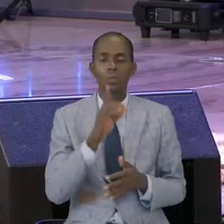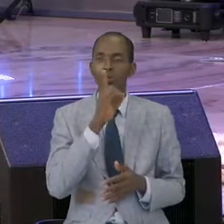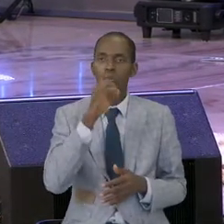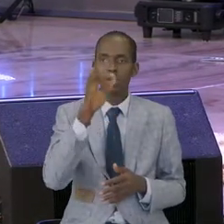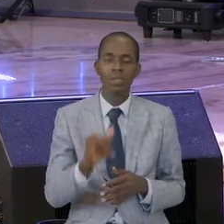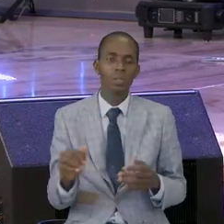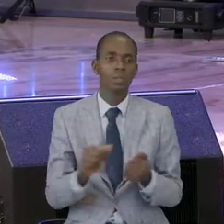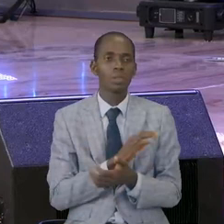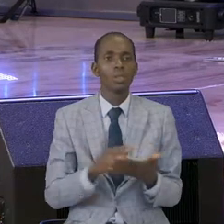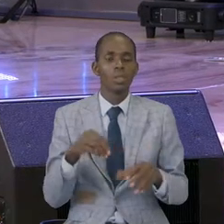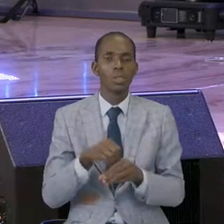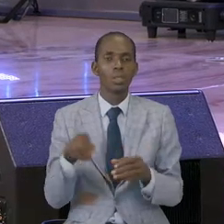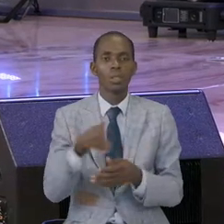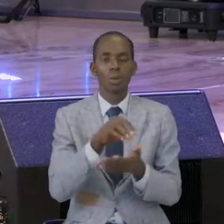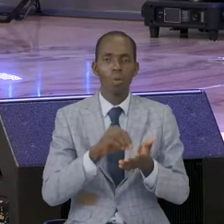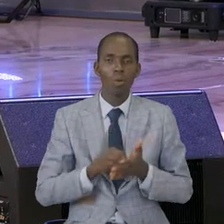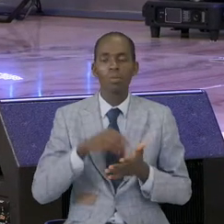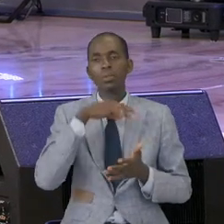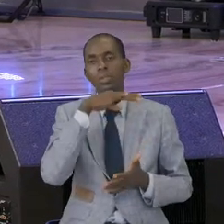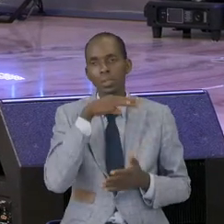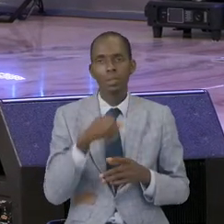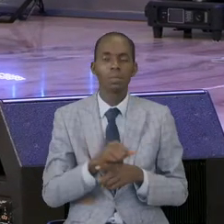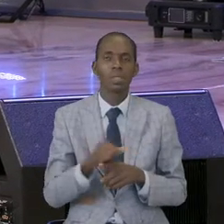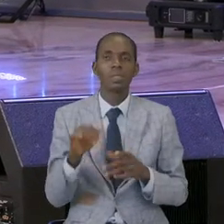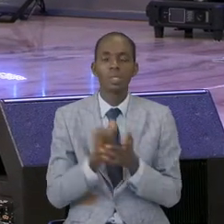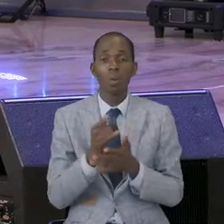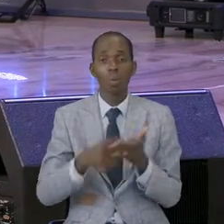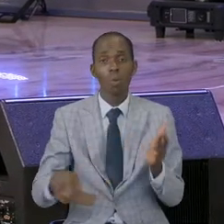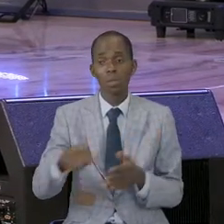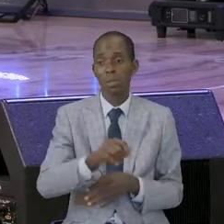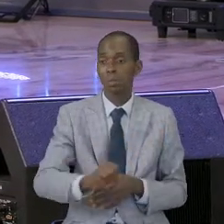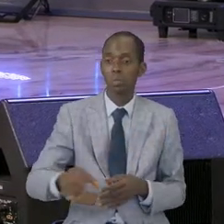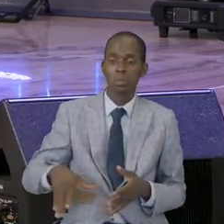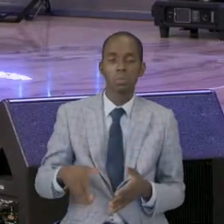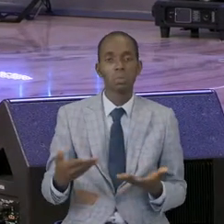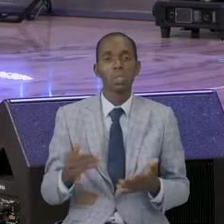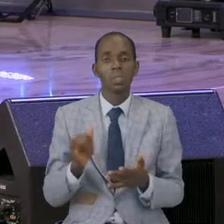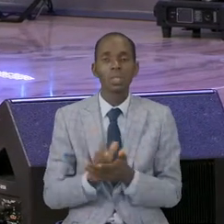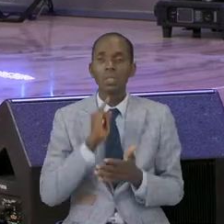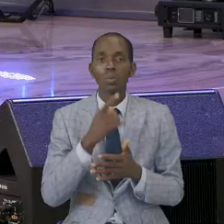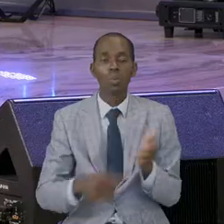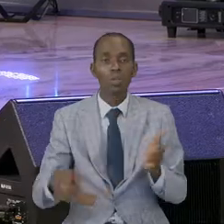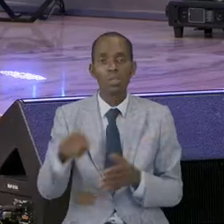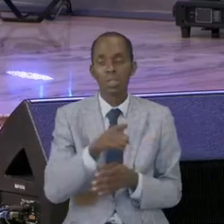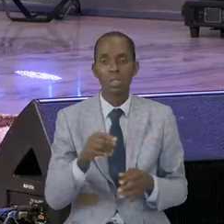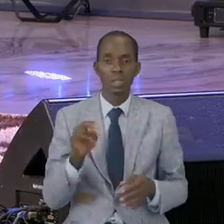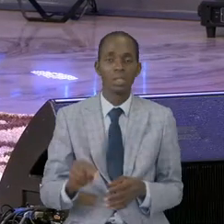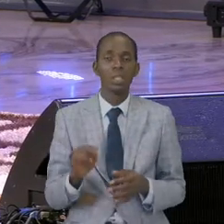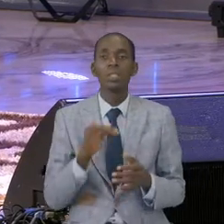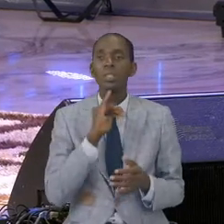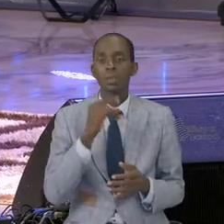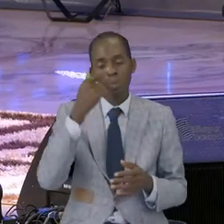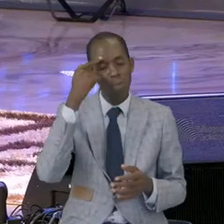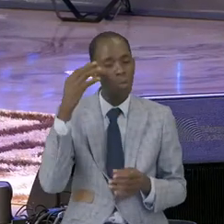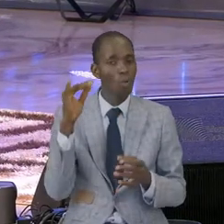perish in their own corruption. That is what they sow. That is how they live. And because of that,